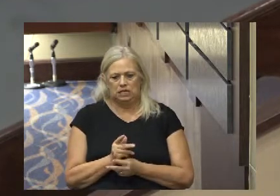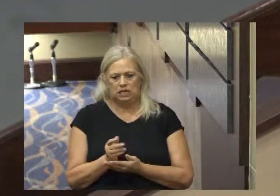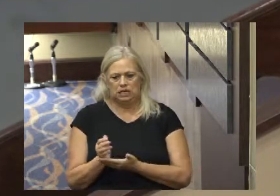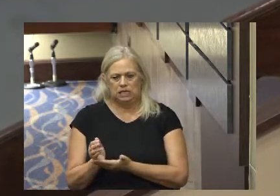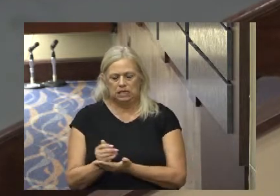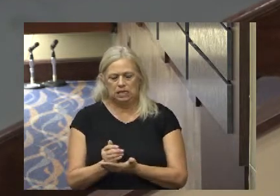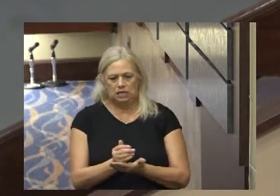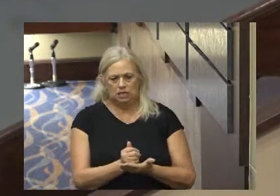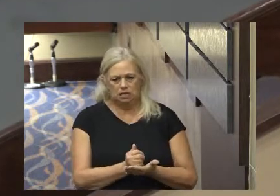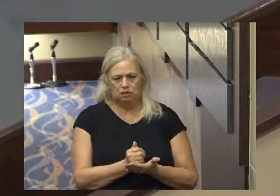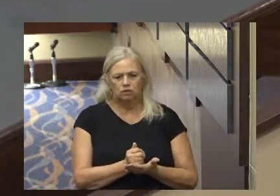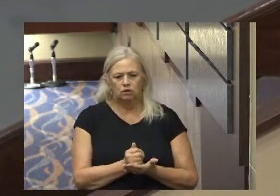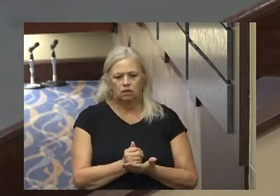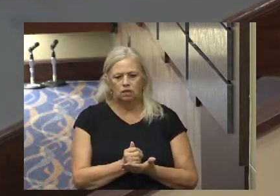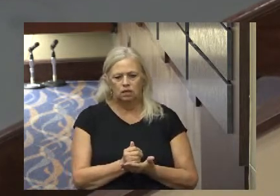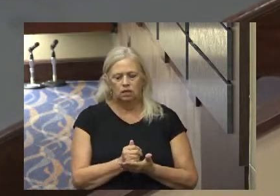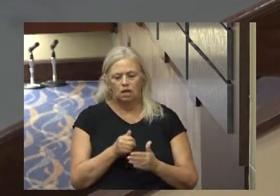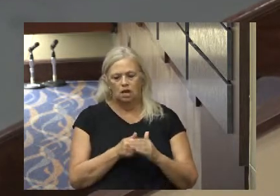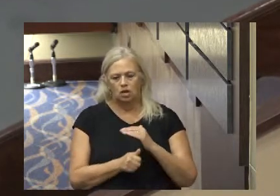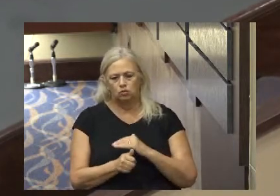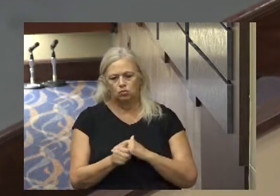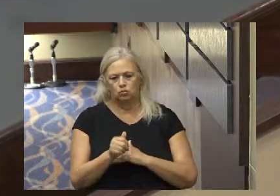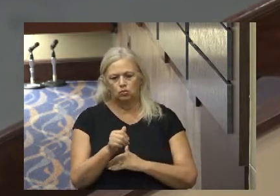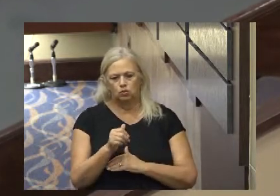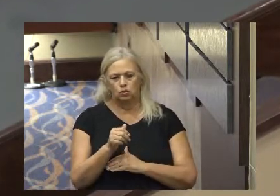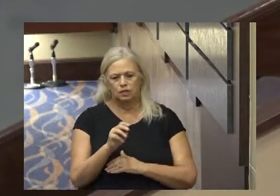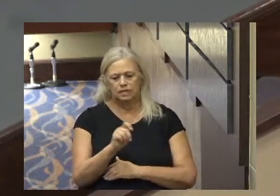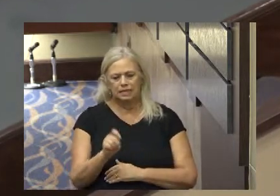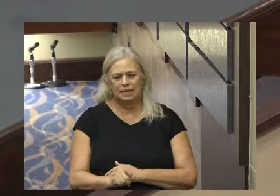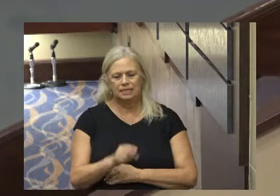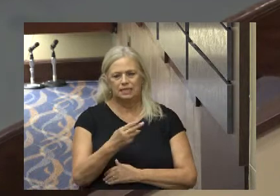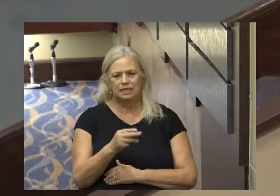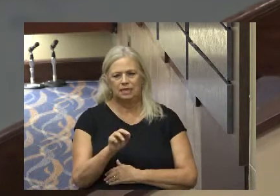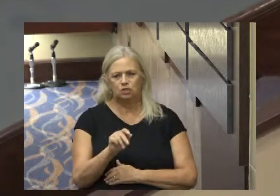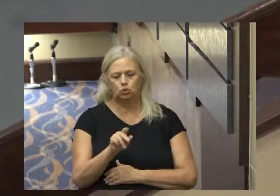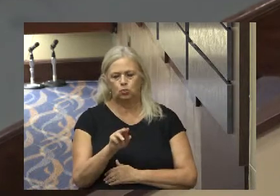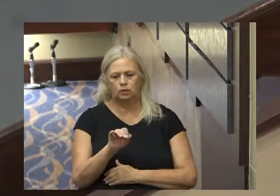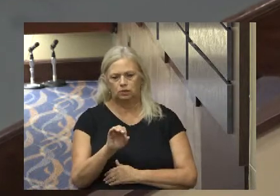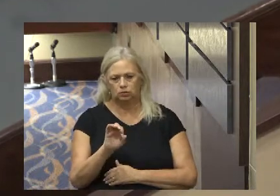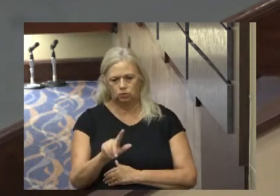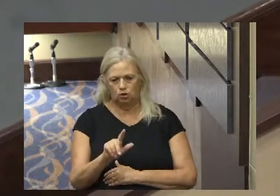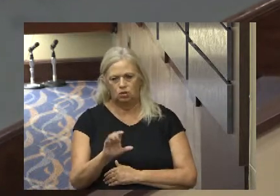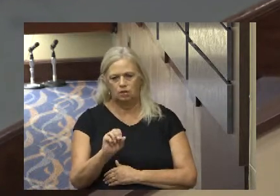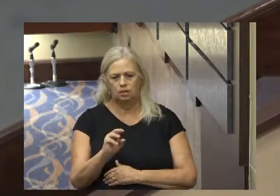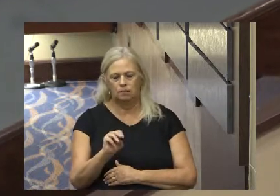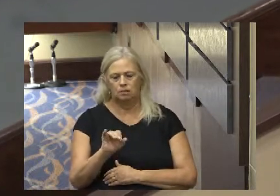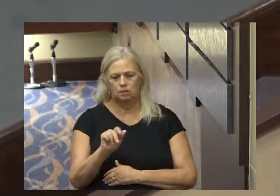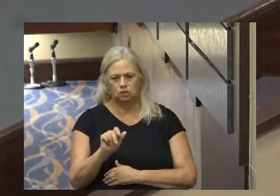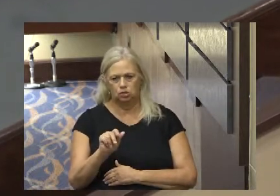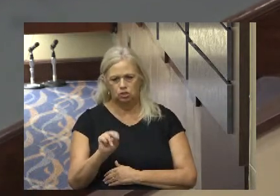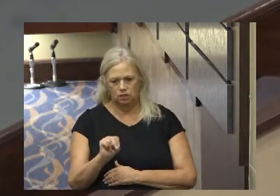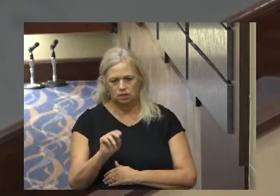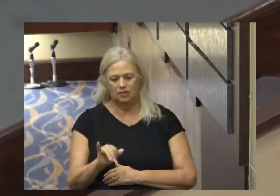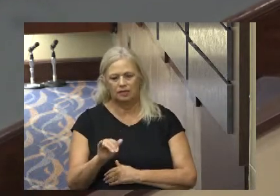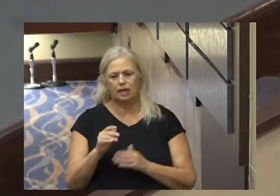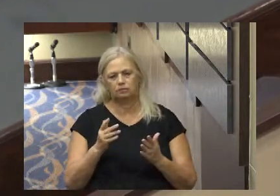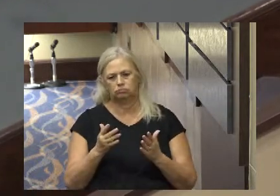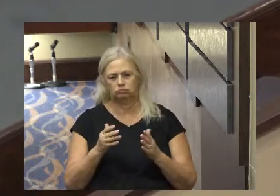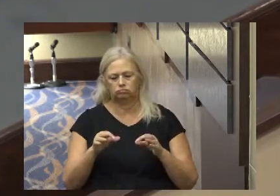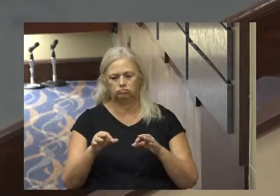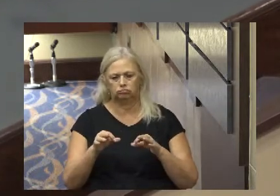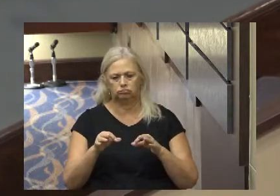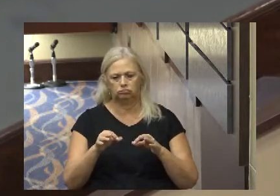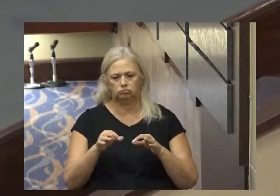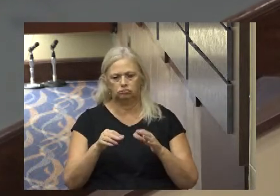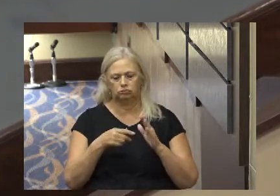with the Texas Historical Commission. And so that spelled out the lay of the land on how to proceed to completion